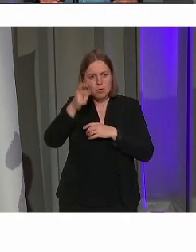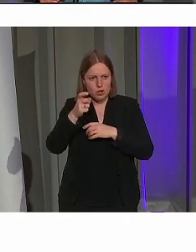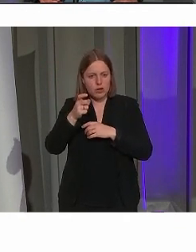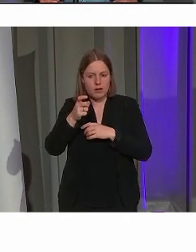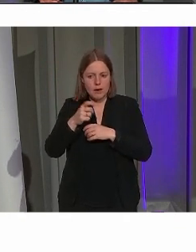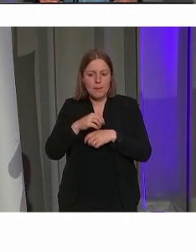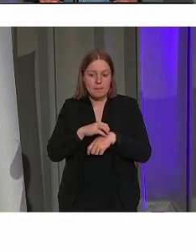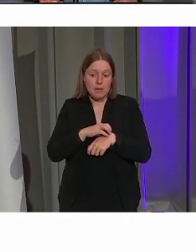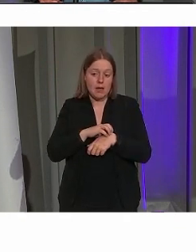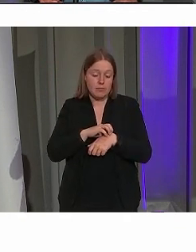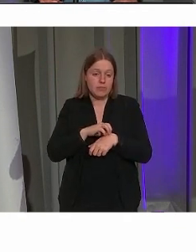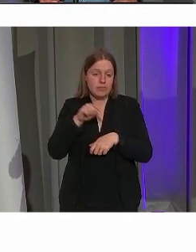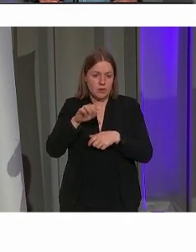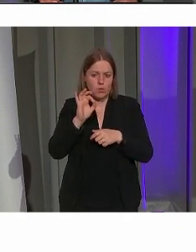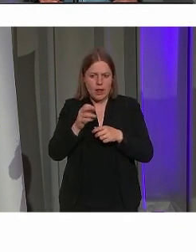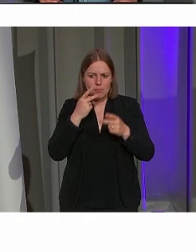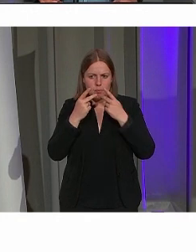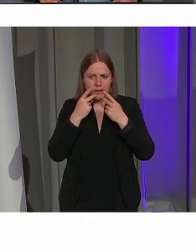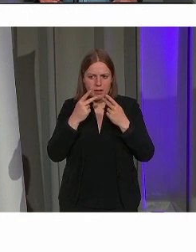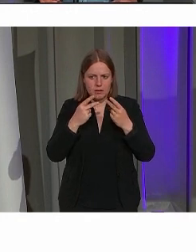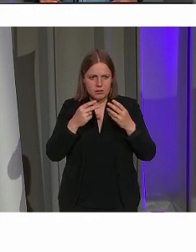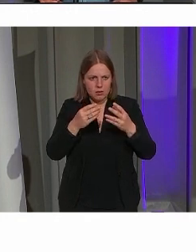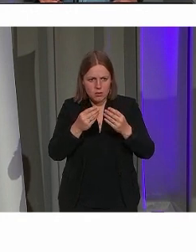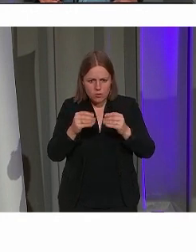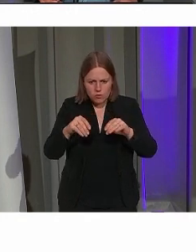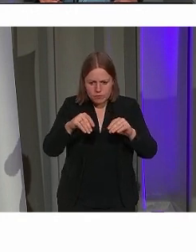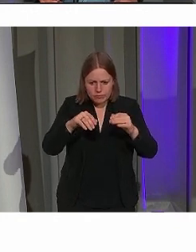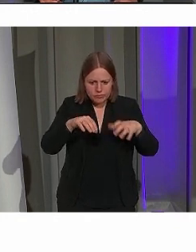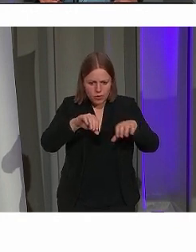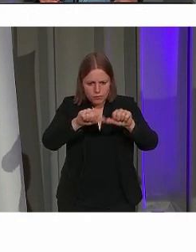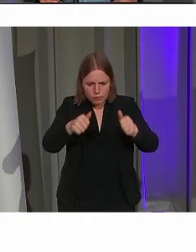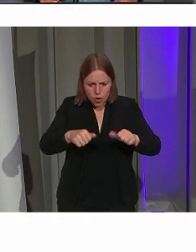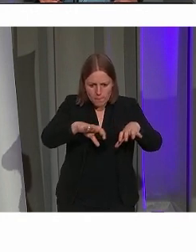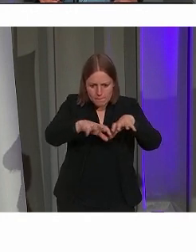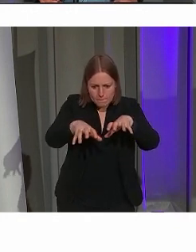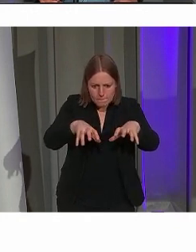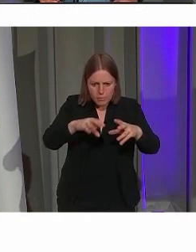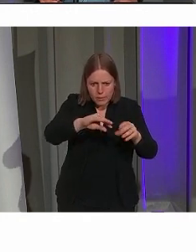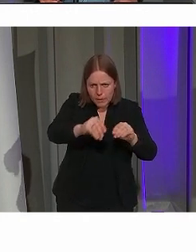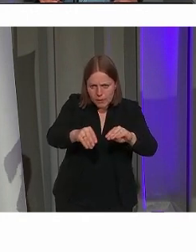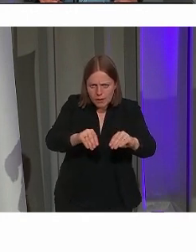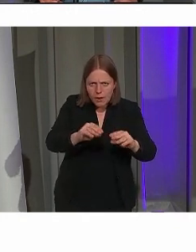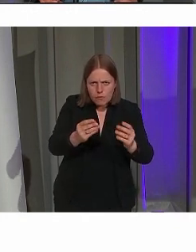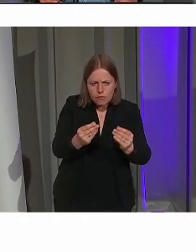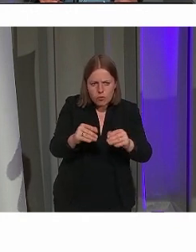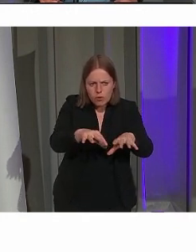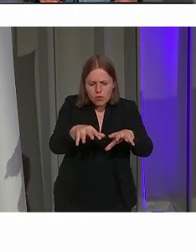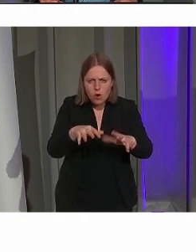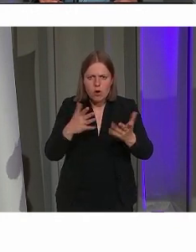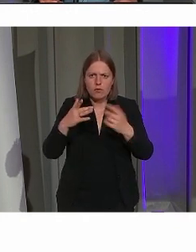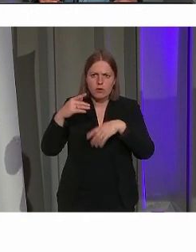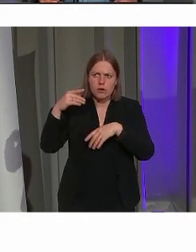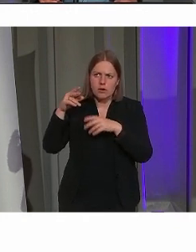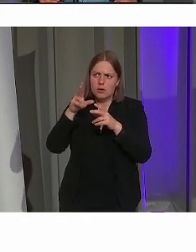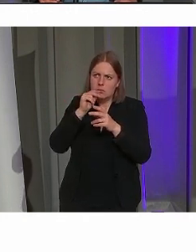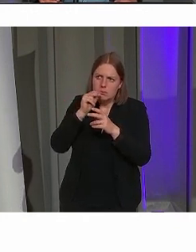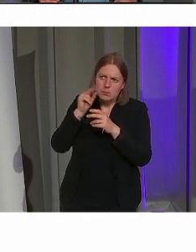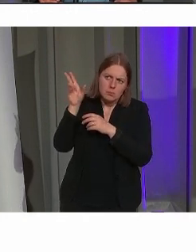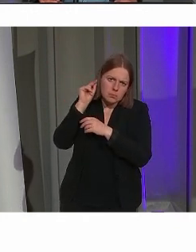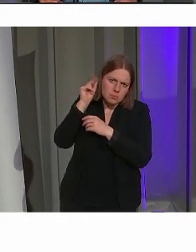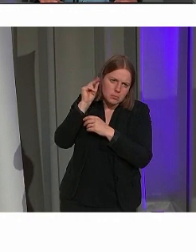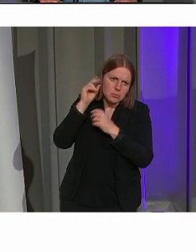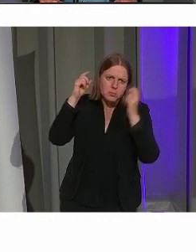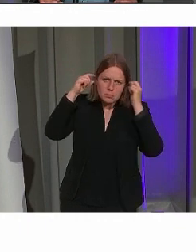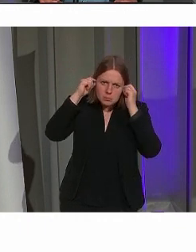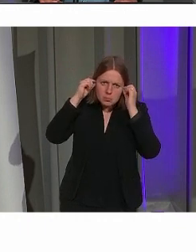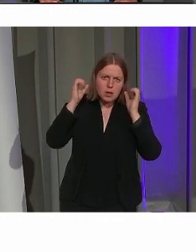possible to put an elevator here, but here they are working with tactile elements and with audio